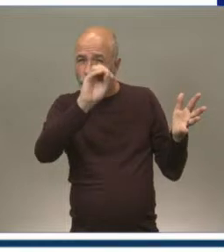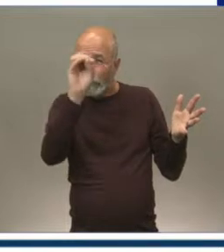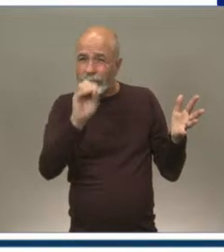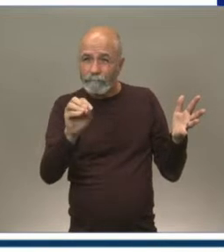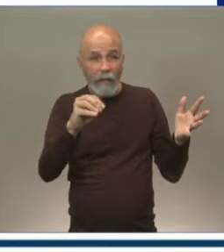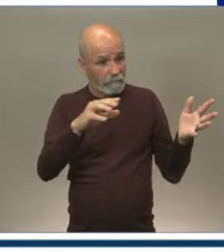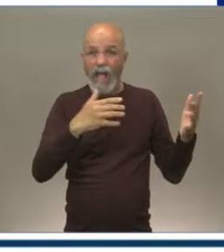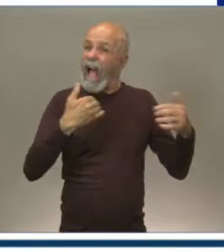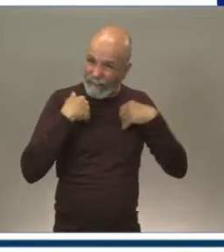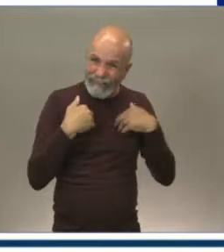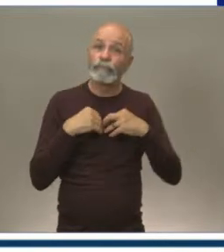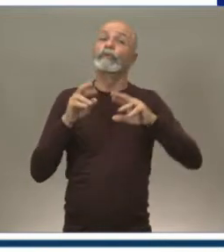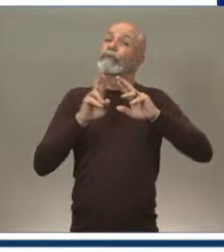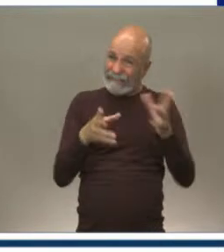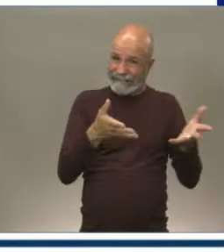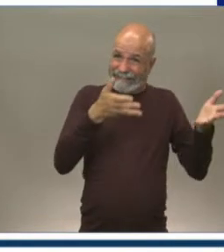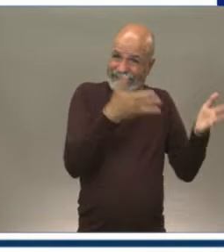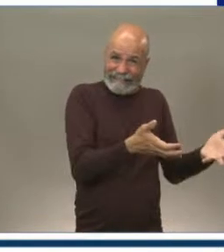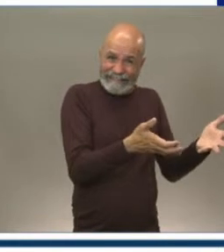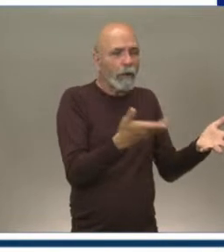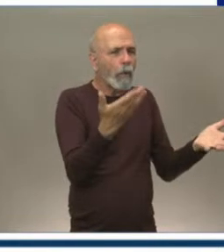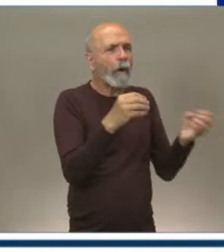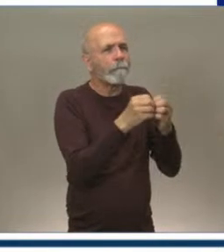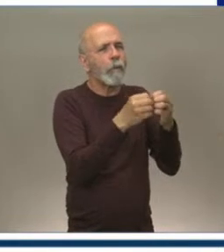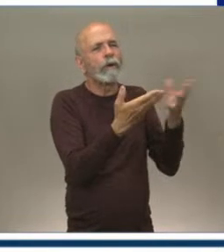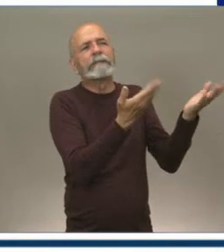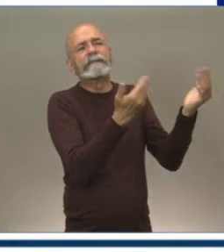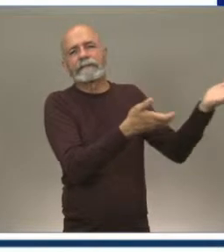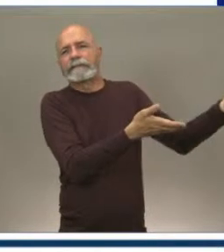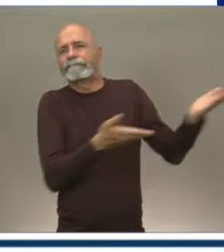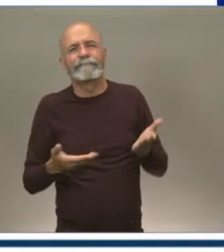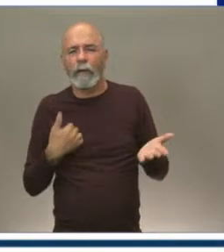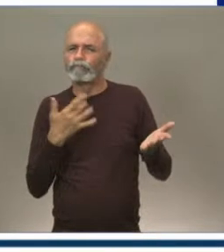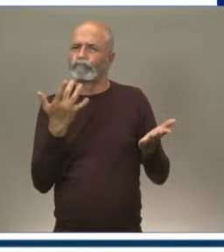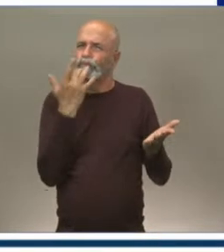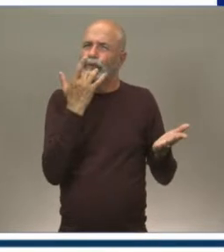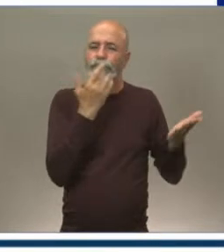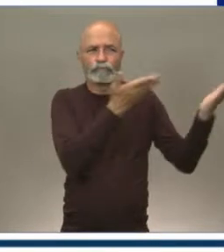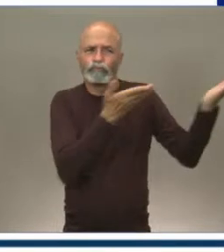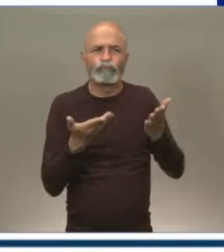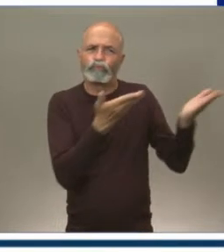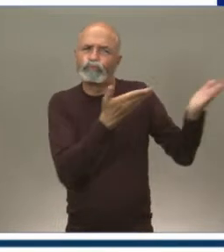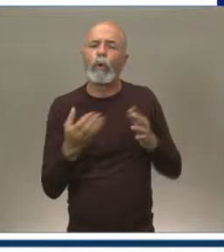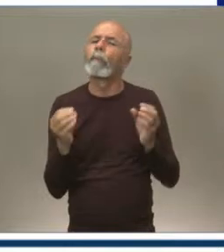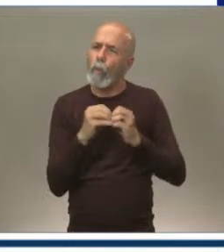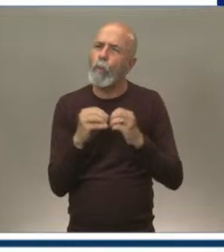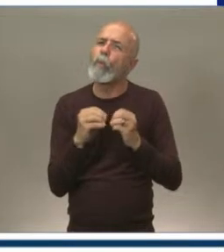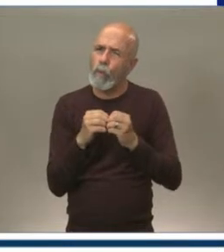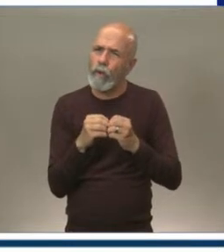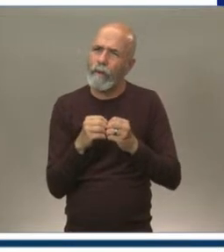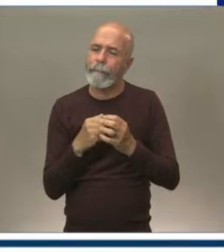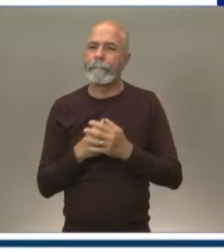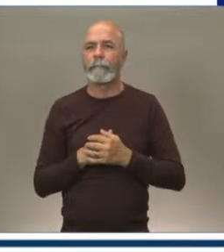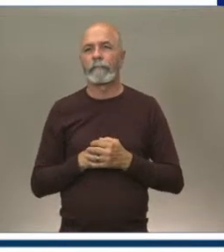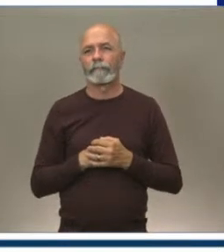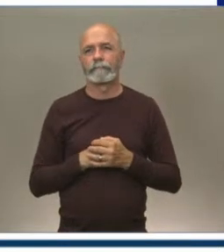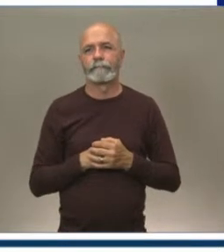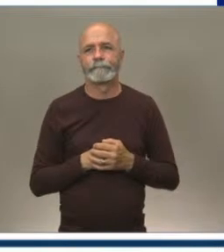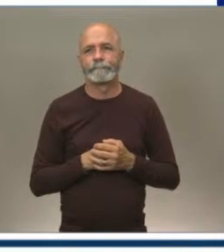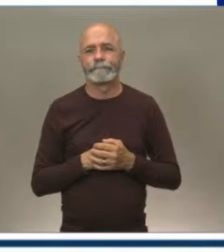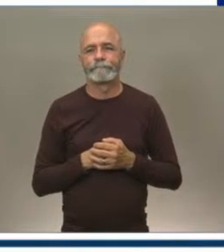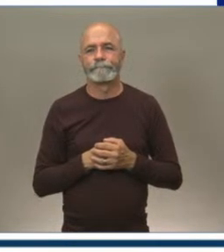more vaccine flowing in, but it is a federal decision point both here and in their country. So